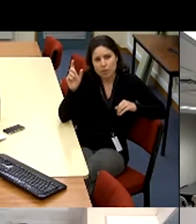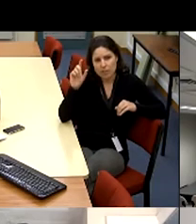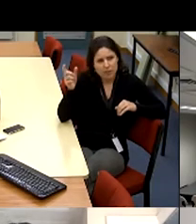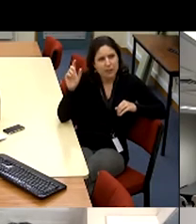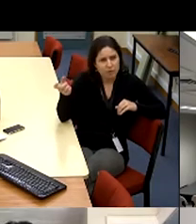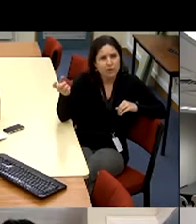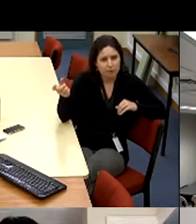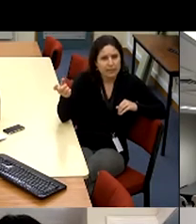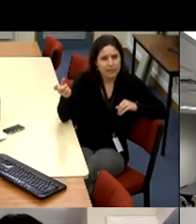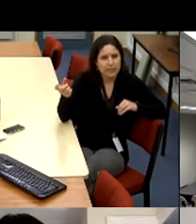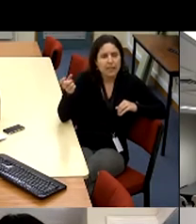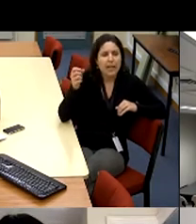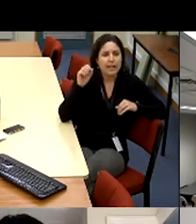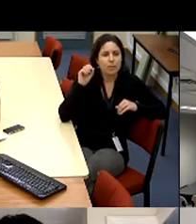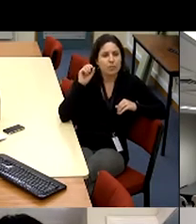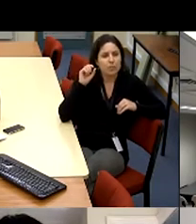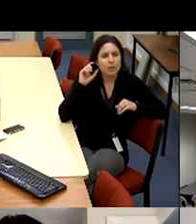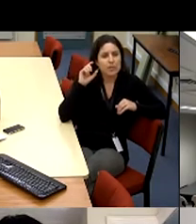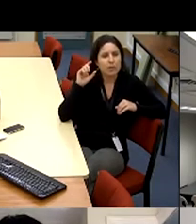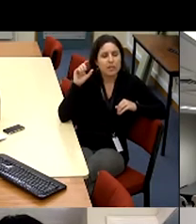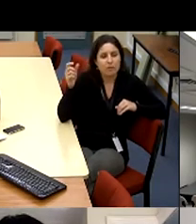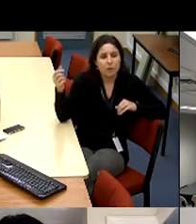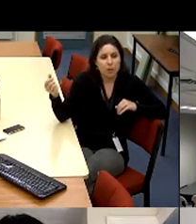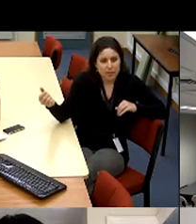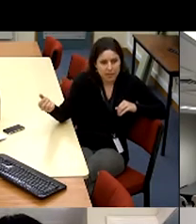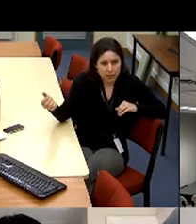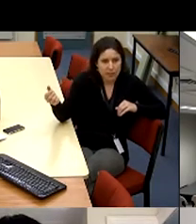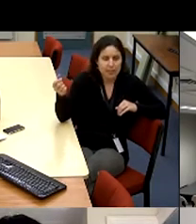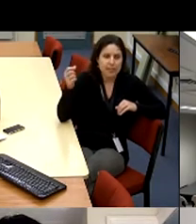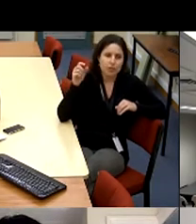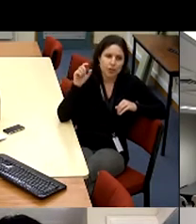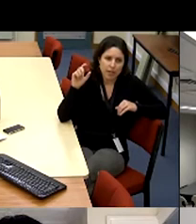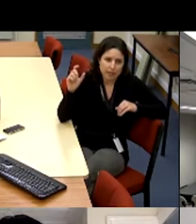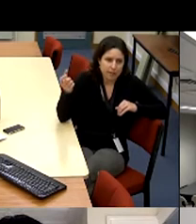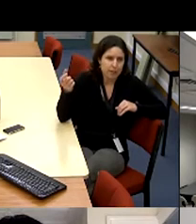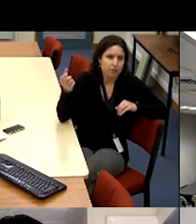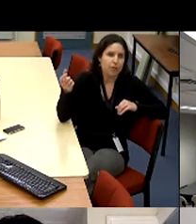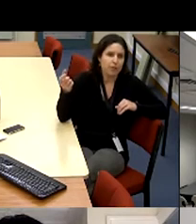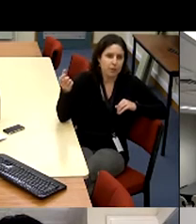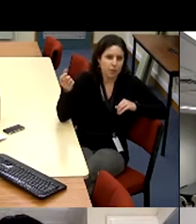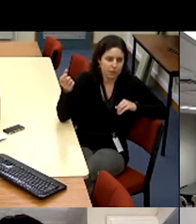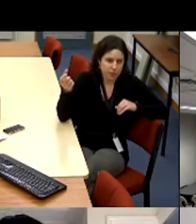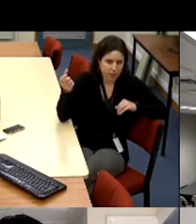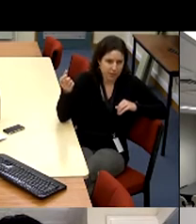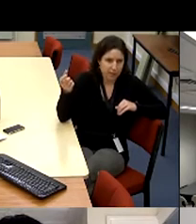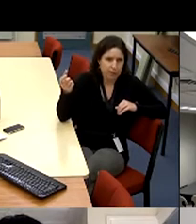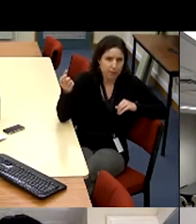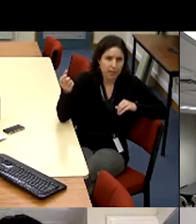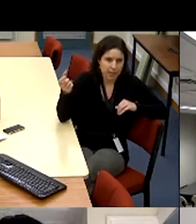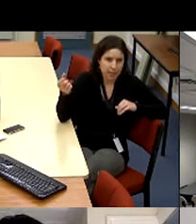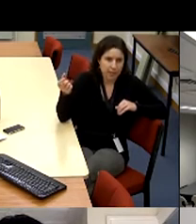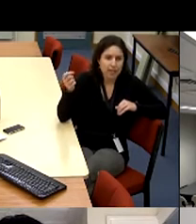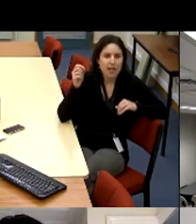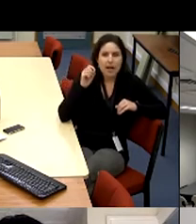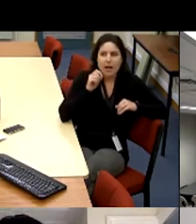that, especially for government funding. And when they were dealing with government organisations, you're trying to not use that word refugee, they found really,